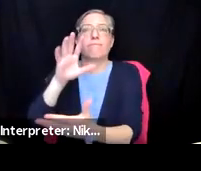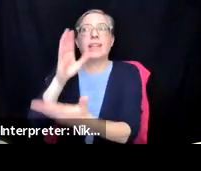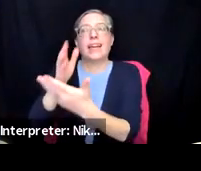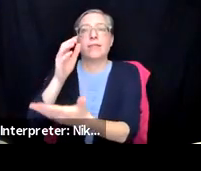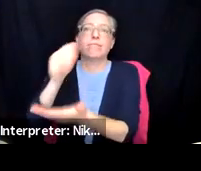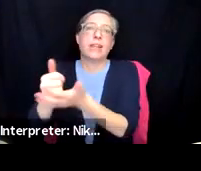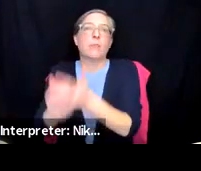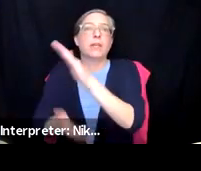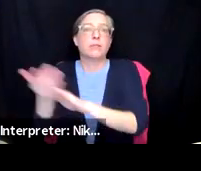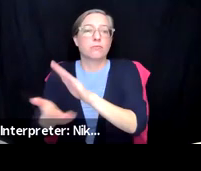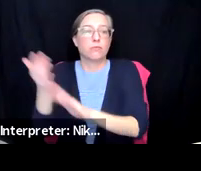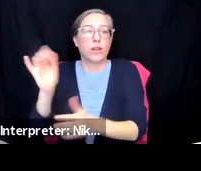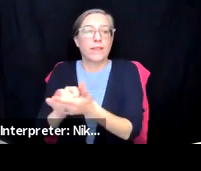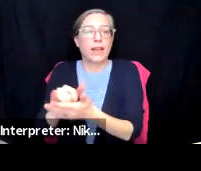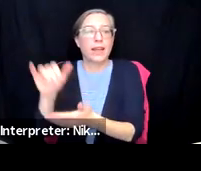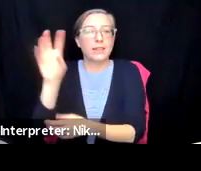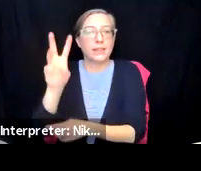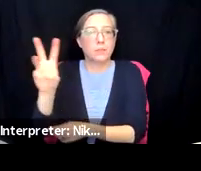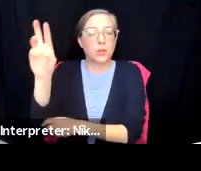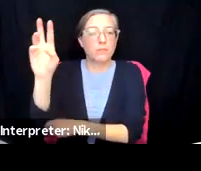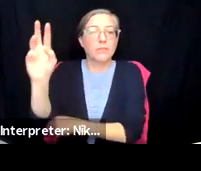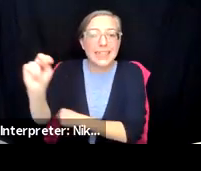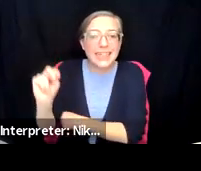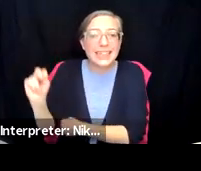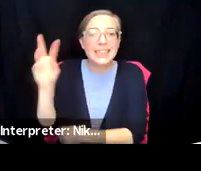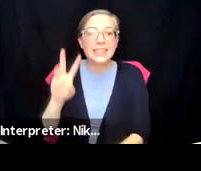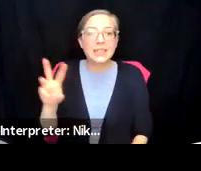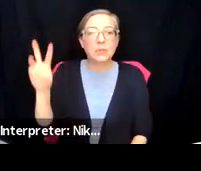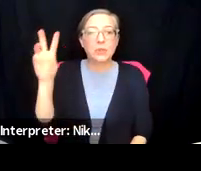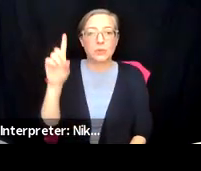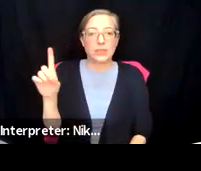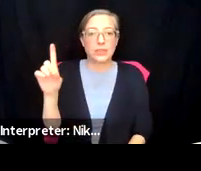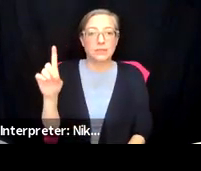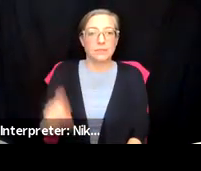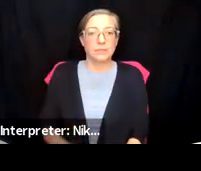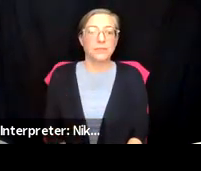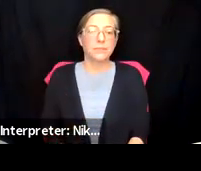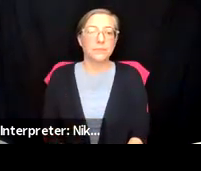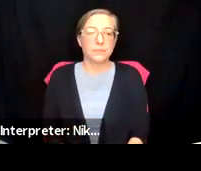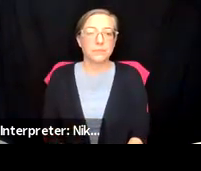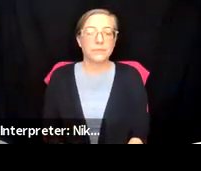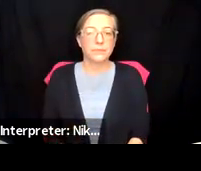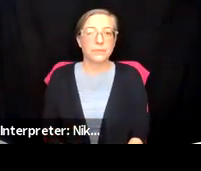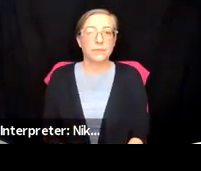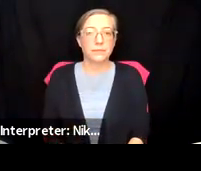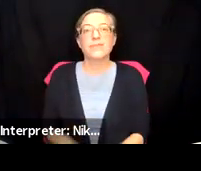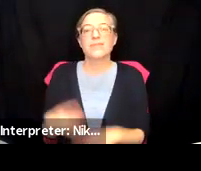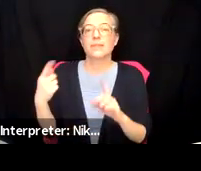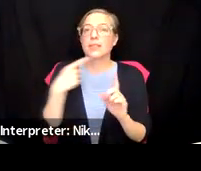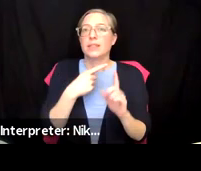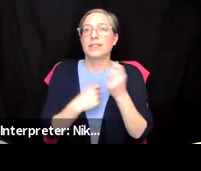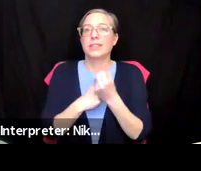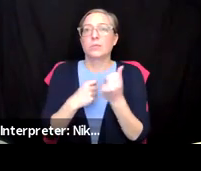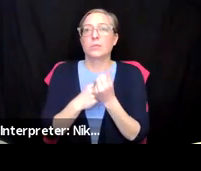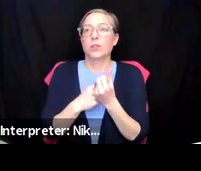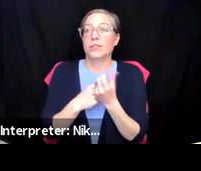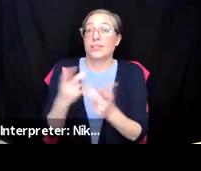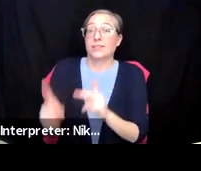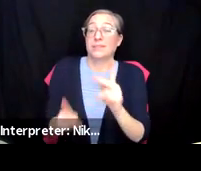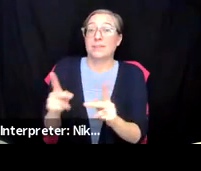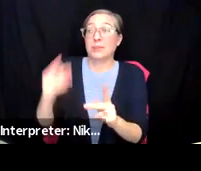minimizes confusion, maximizes consumer choice, and supports informed decision making, end